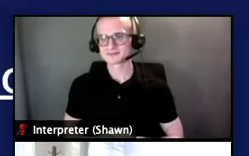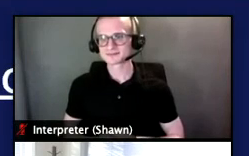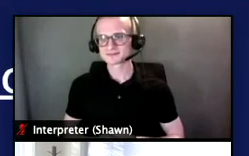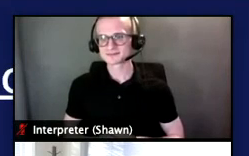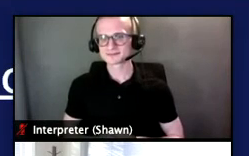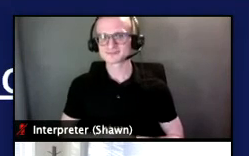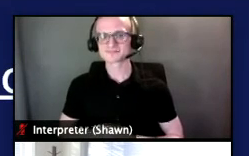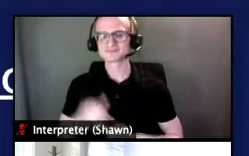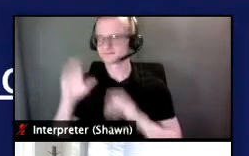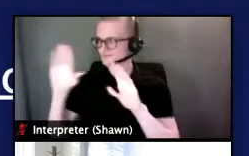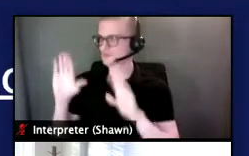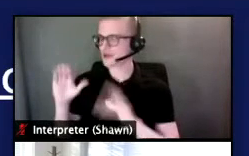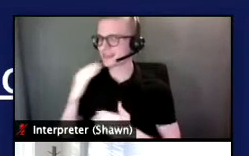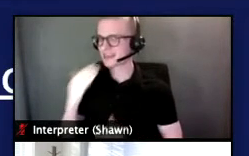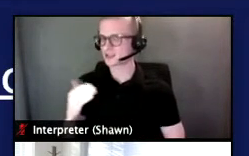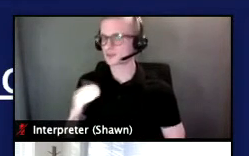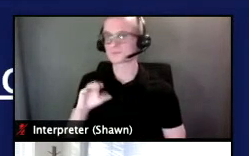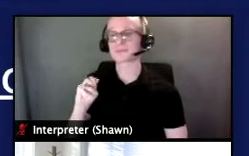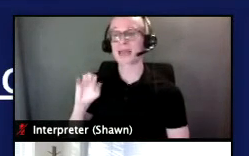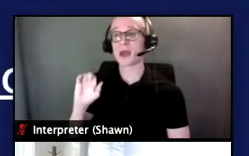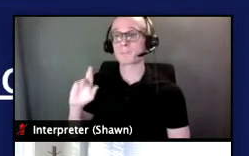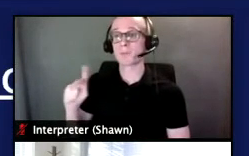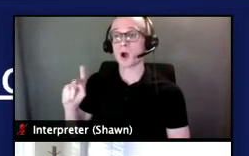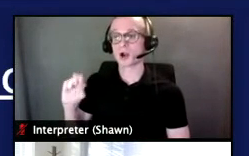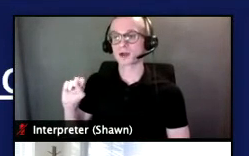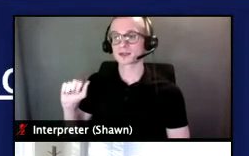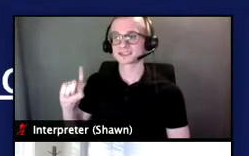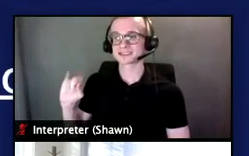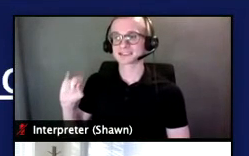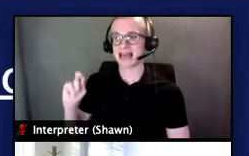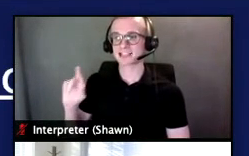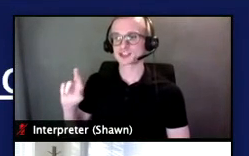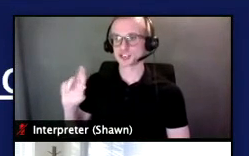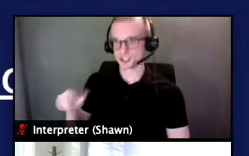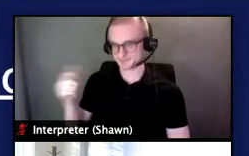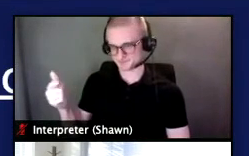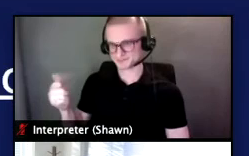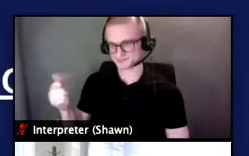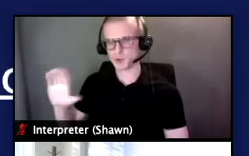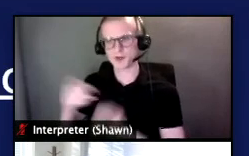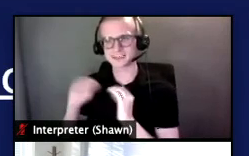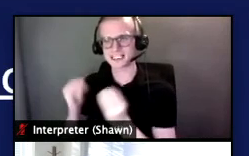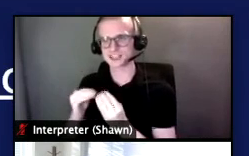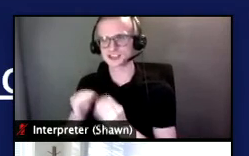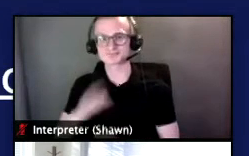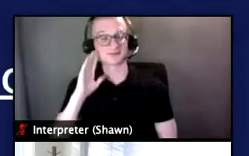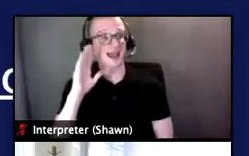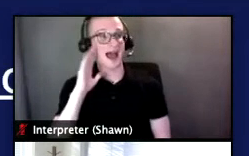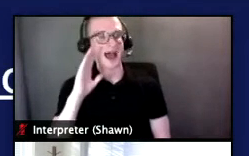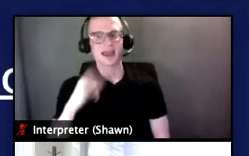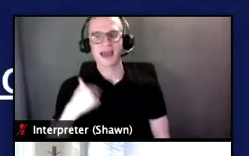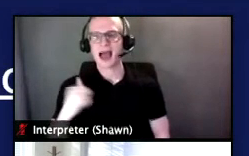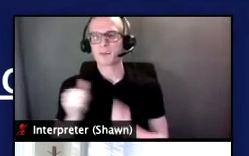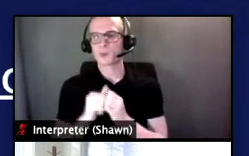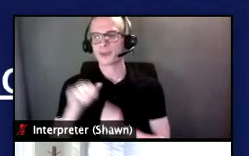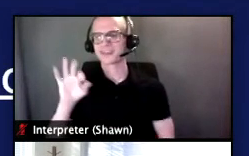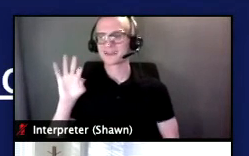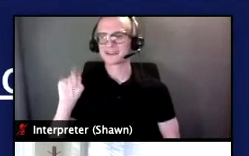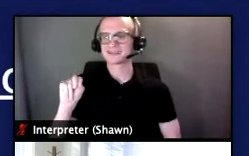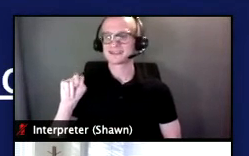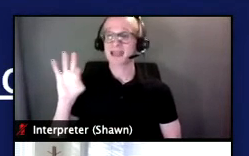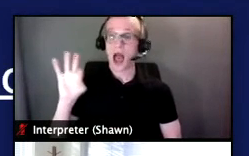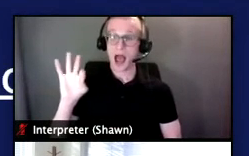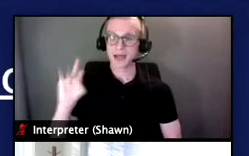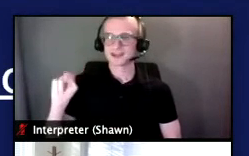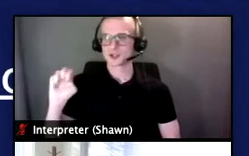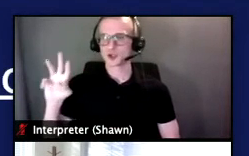Great, thank you. Mark Salinger, I'm going to take it to you if you could say which outlet you're with. Hi, this is Mark Salinger with 9 News. Even with